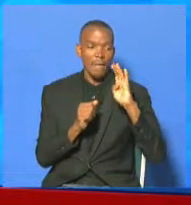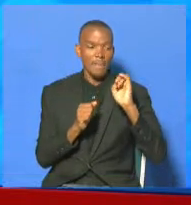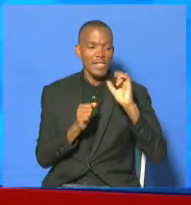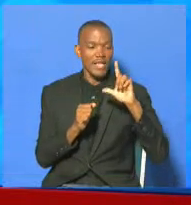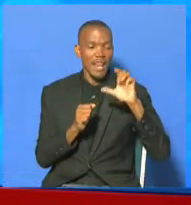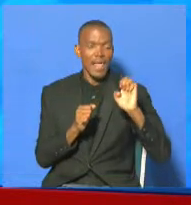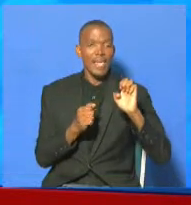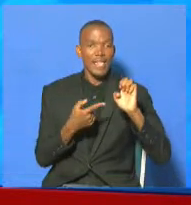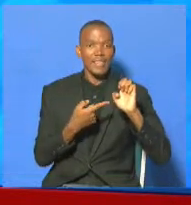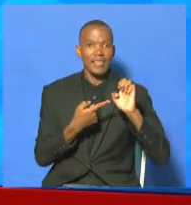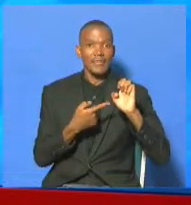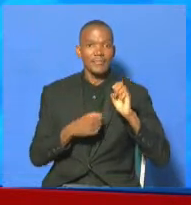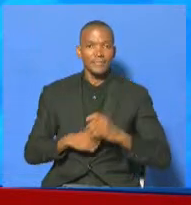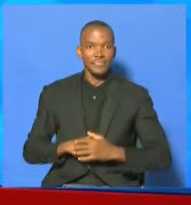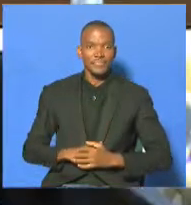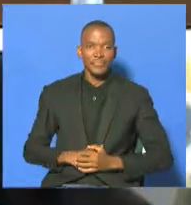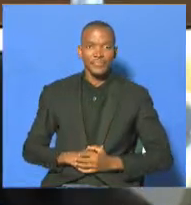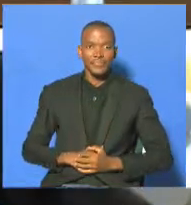Rohoeng. Jessica Pilani with more.